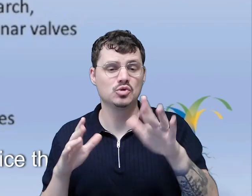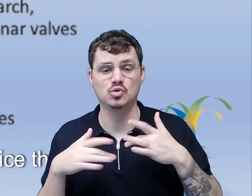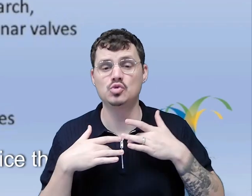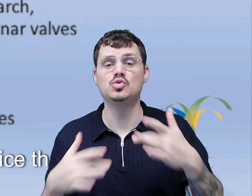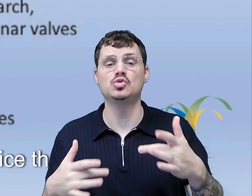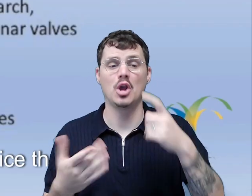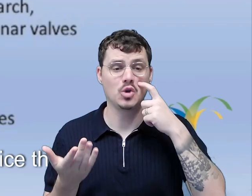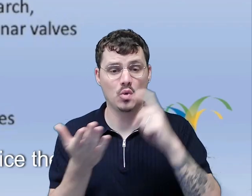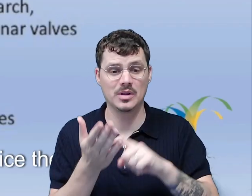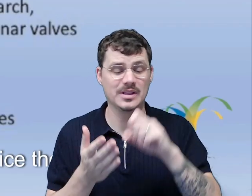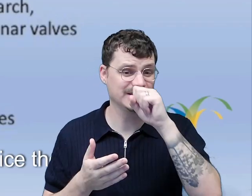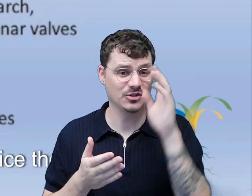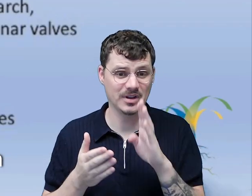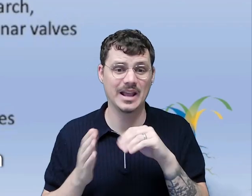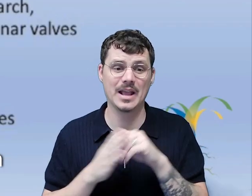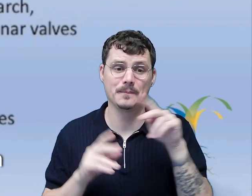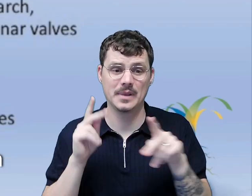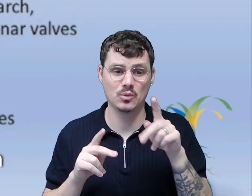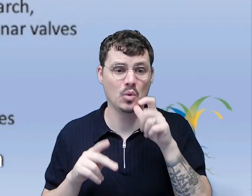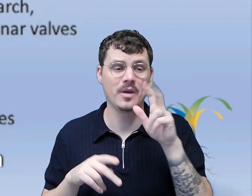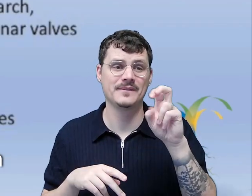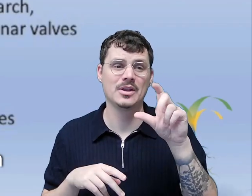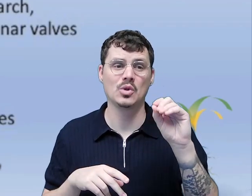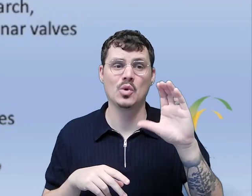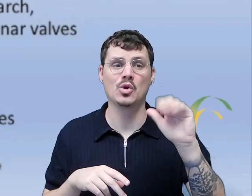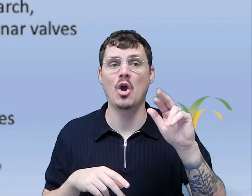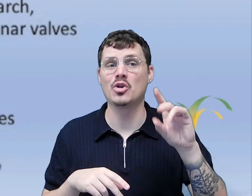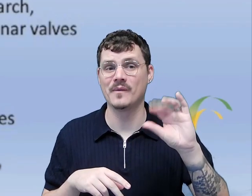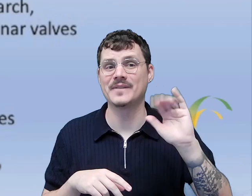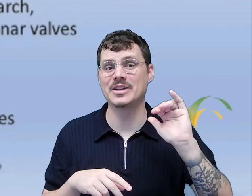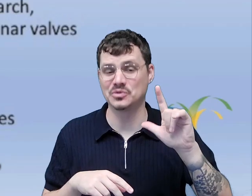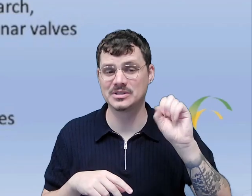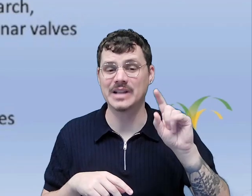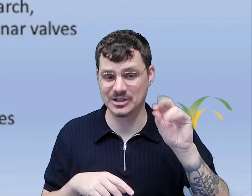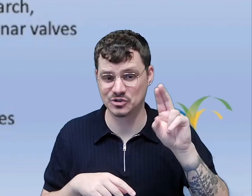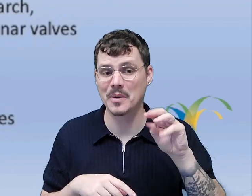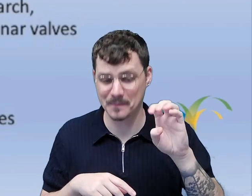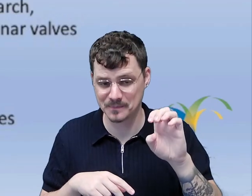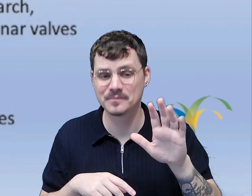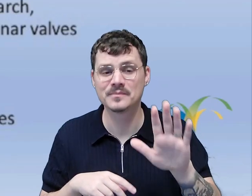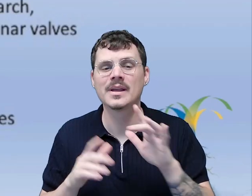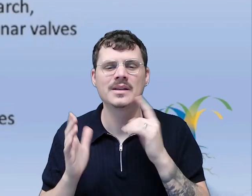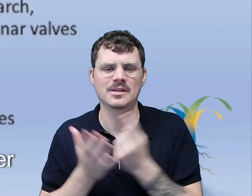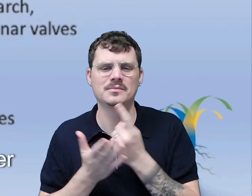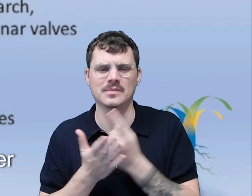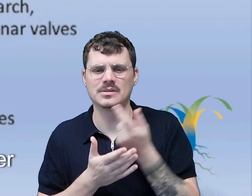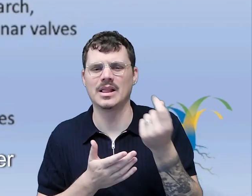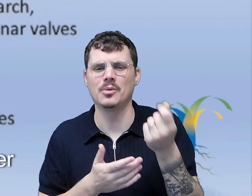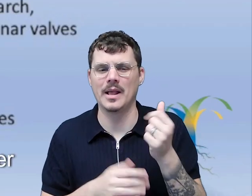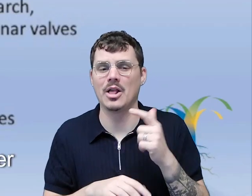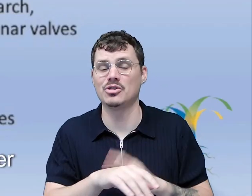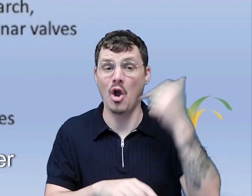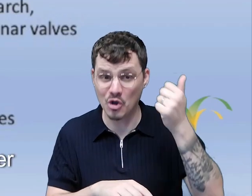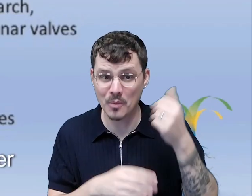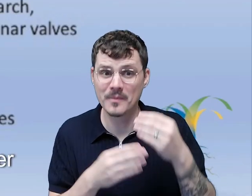although people usually notice the schizophrenia in people with velocardiofacial syndrome, it's sometimes a